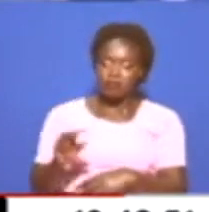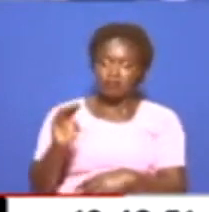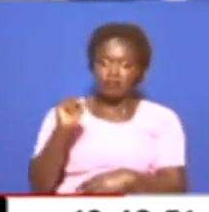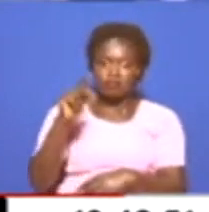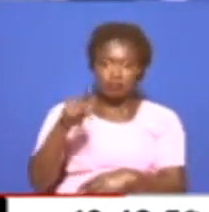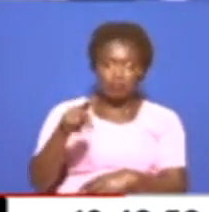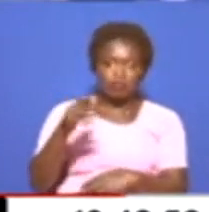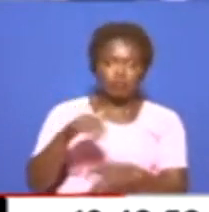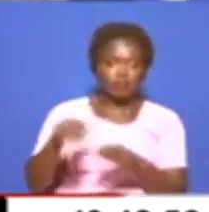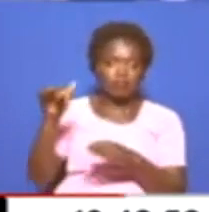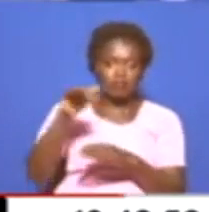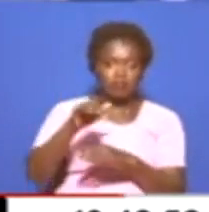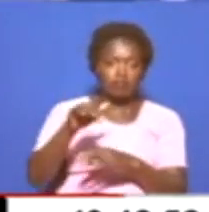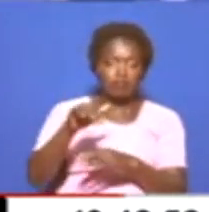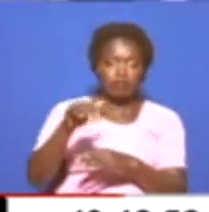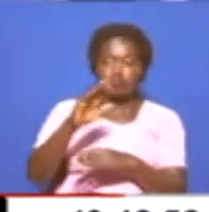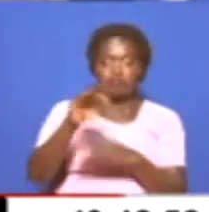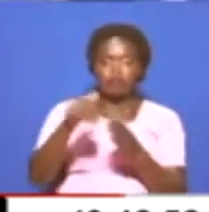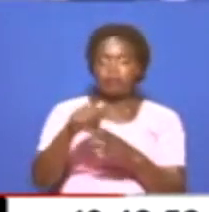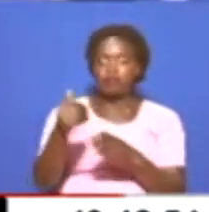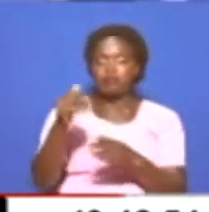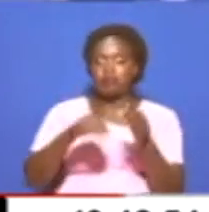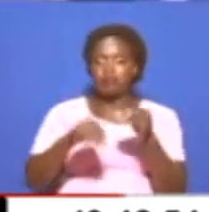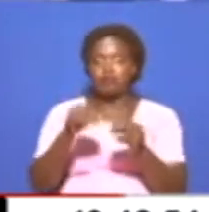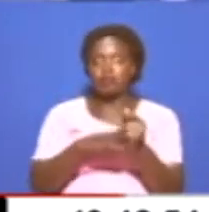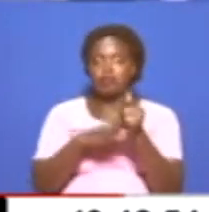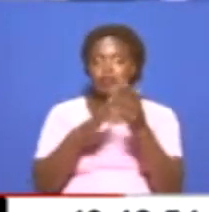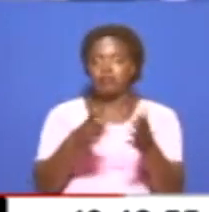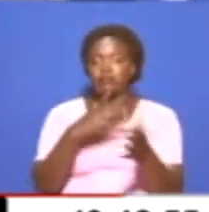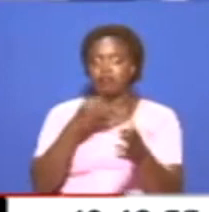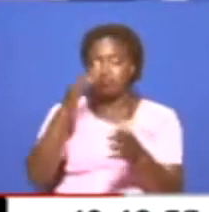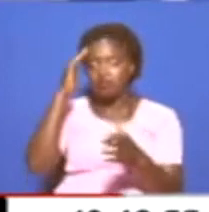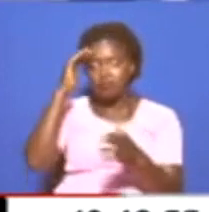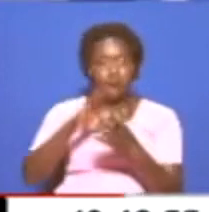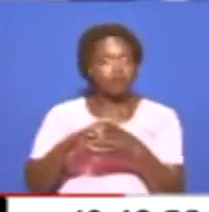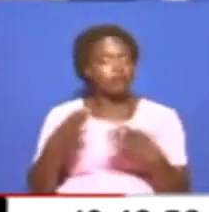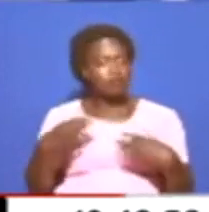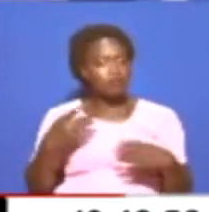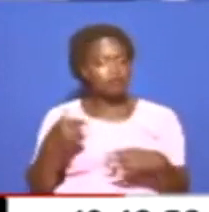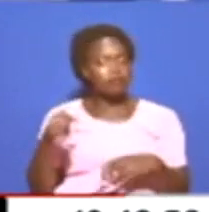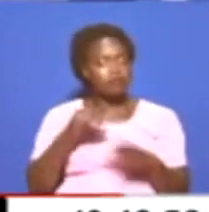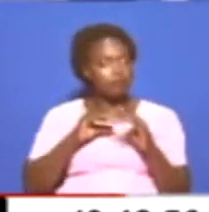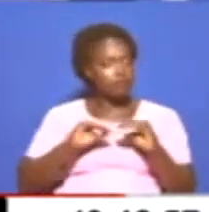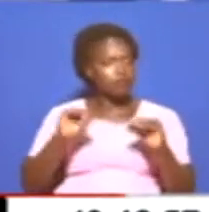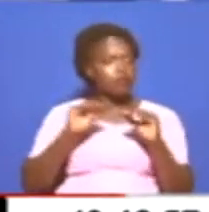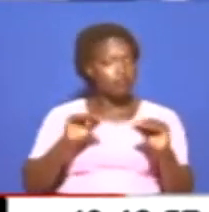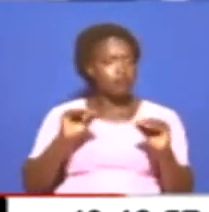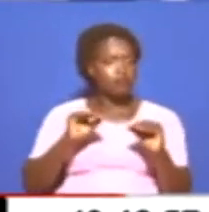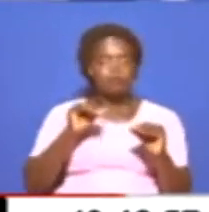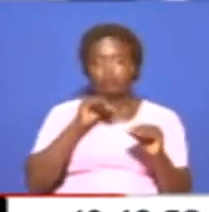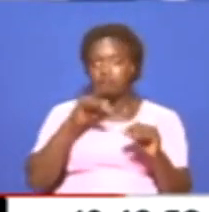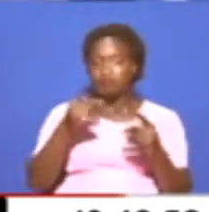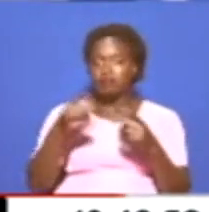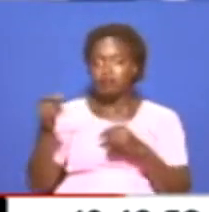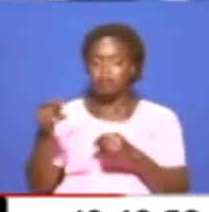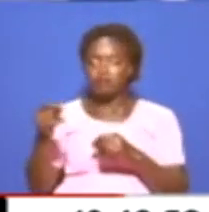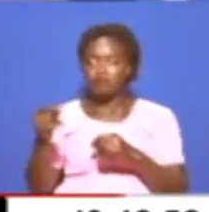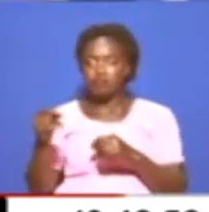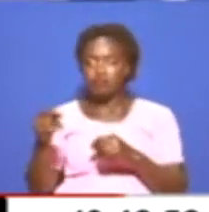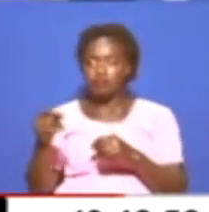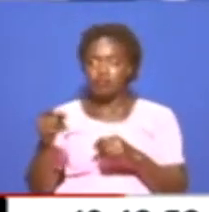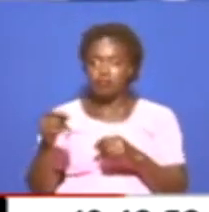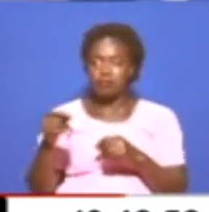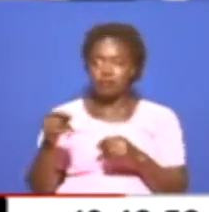to other elective leaders. And so I believe our people shouldn't be taught that you are not going you are